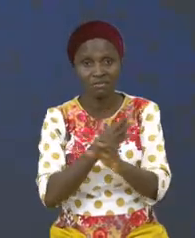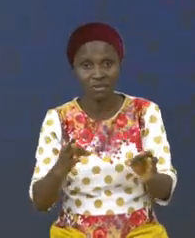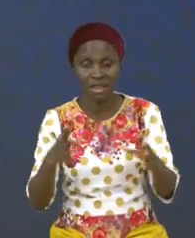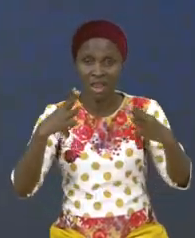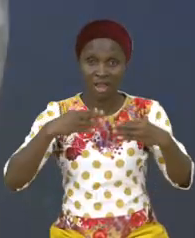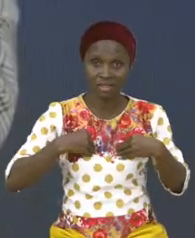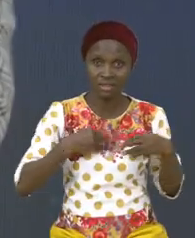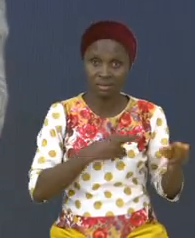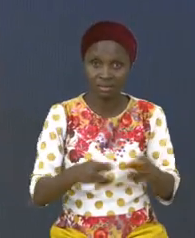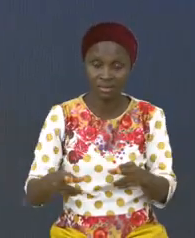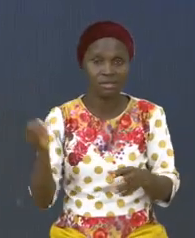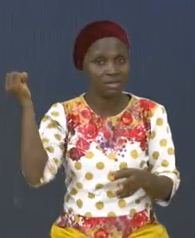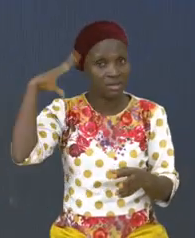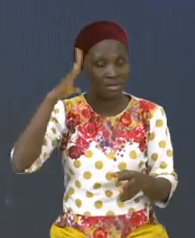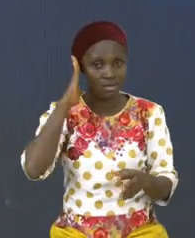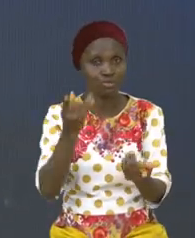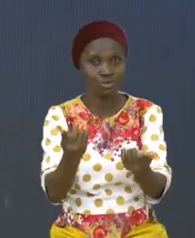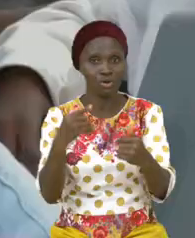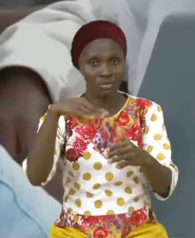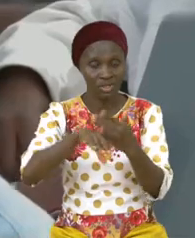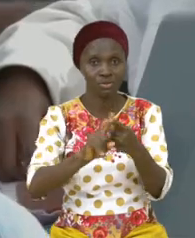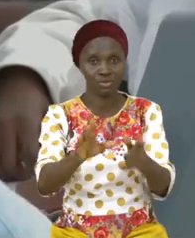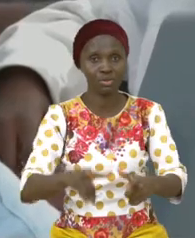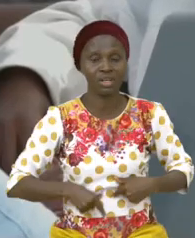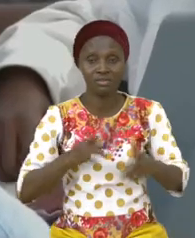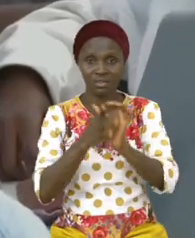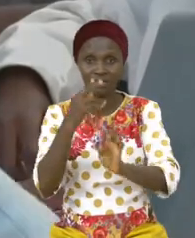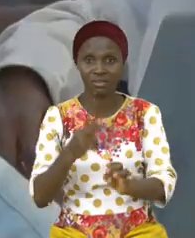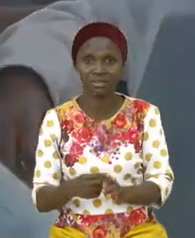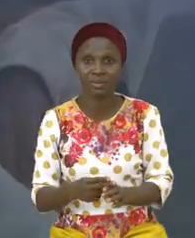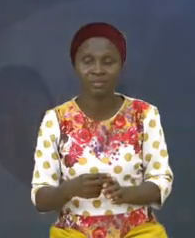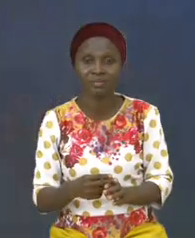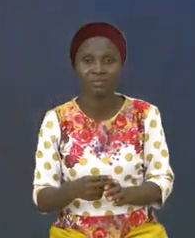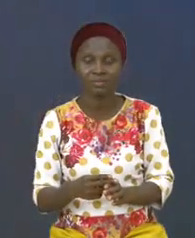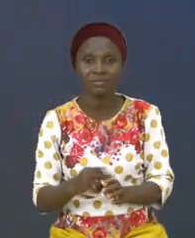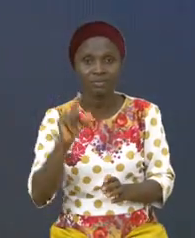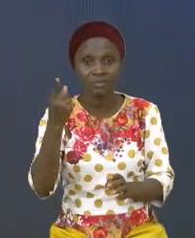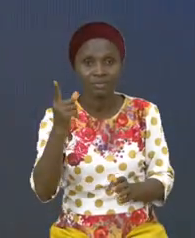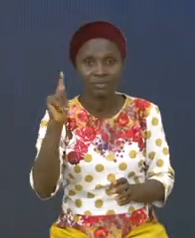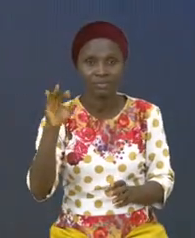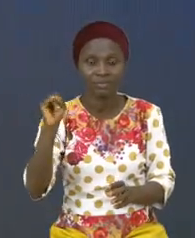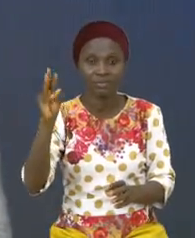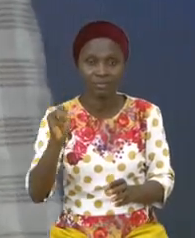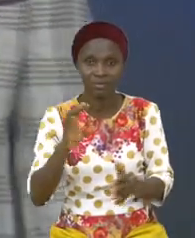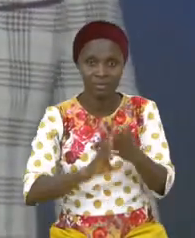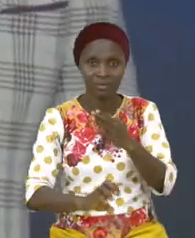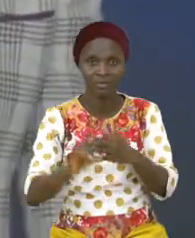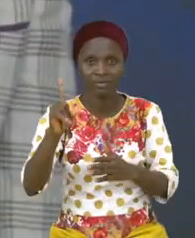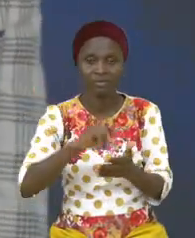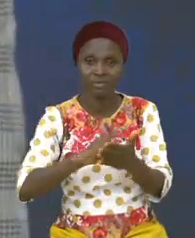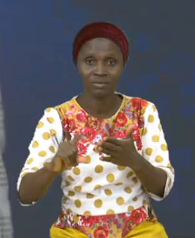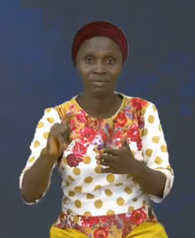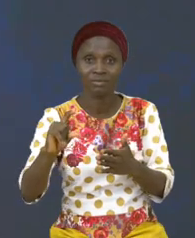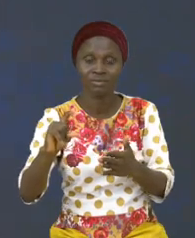grace will come into your life. Yeah. And in 1 Timothy chapter 1, verse 14, it says, and